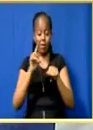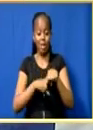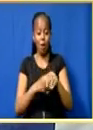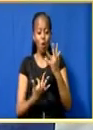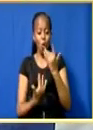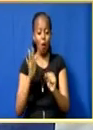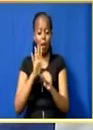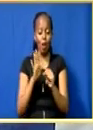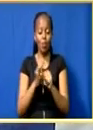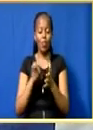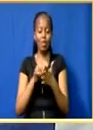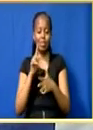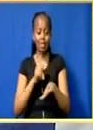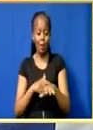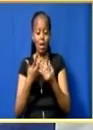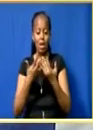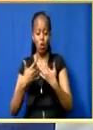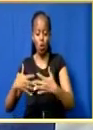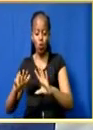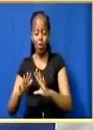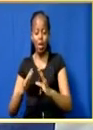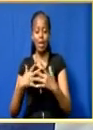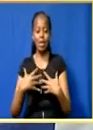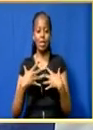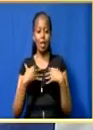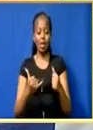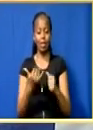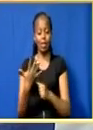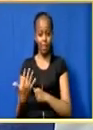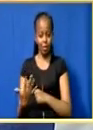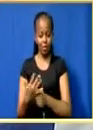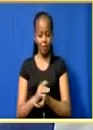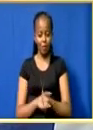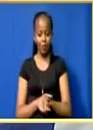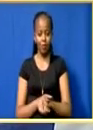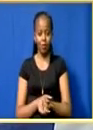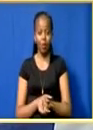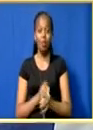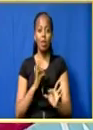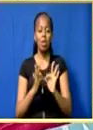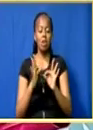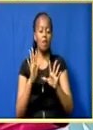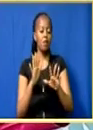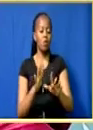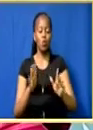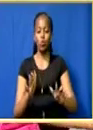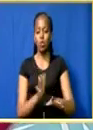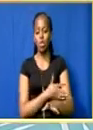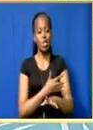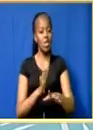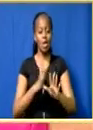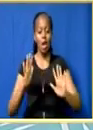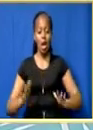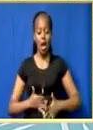overboil, that is when it loses its nutritional value. All right. Yes. Mm-hmm. So if you sing happy birthday till the end,